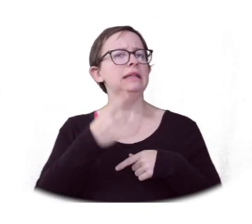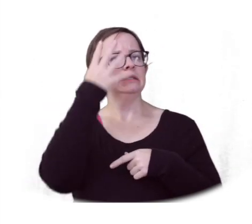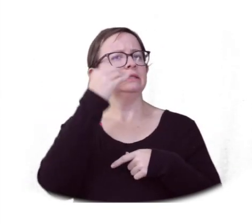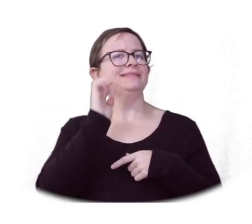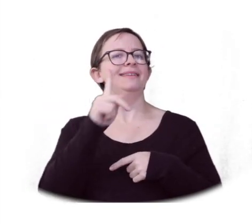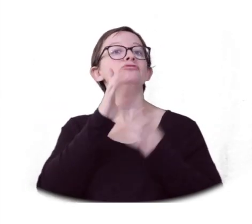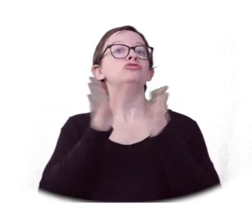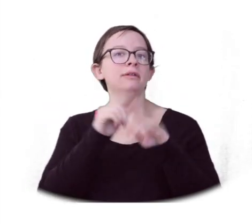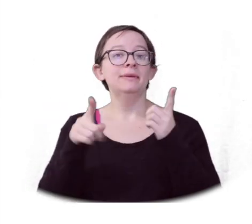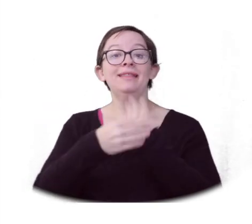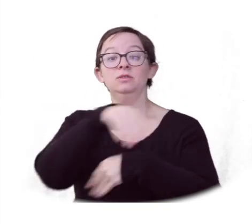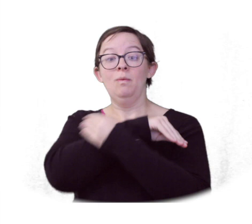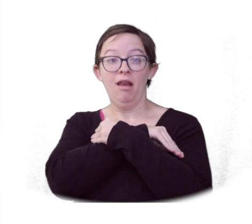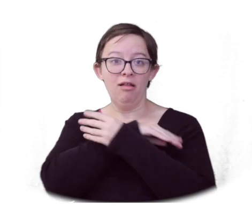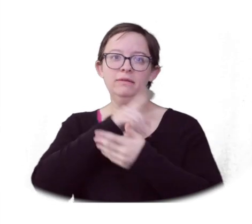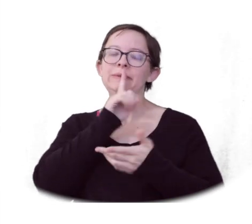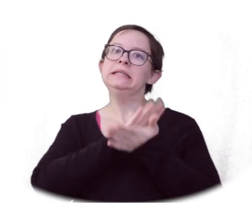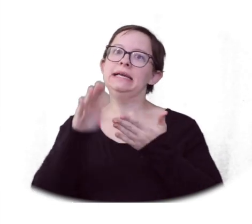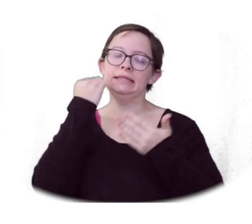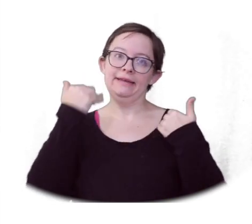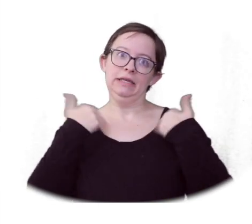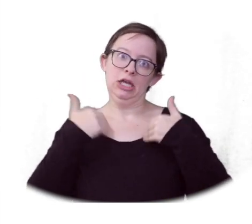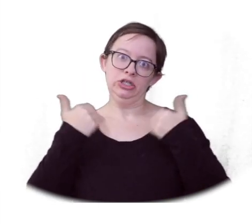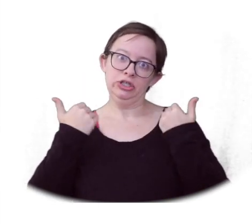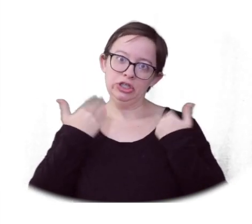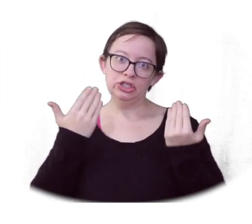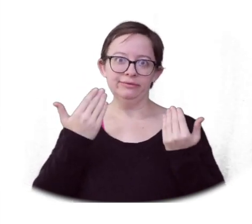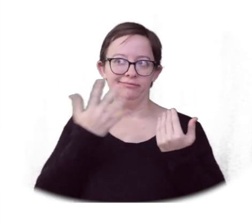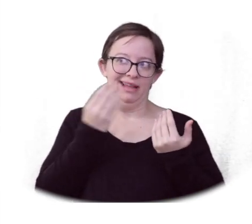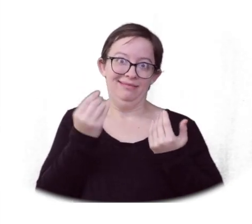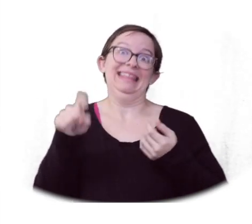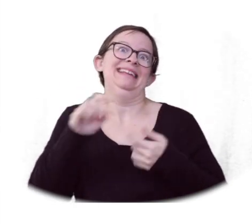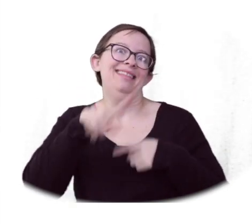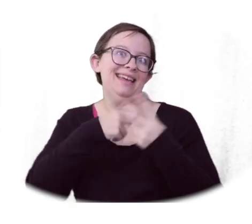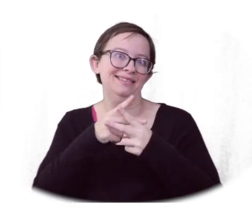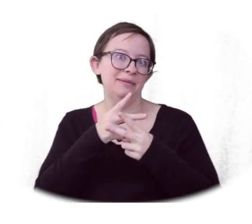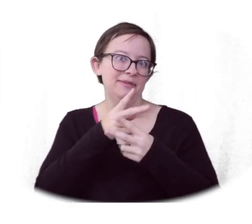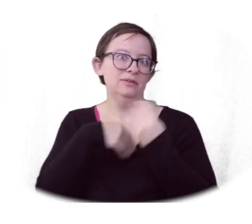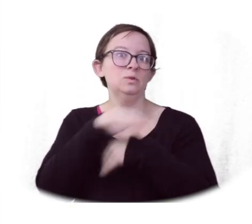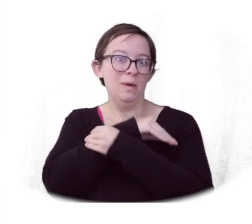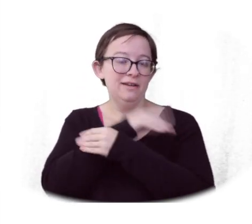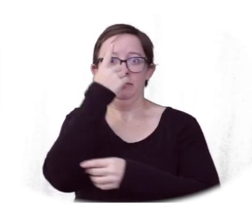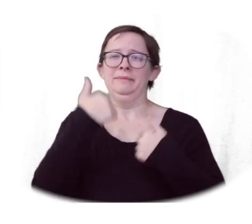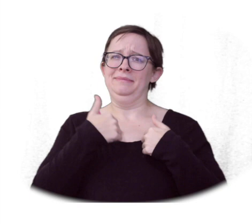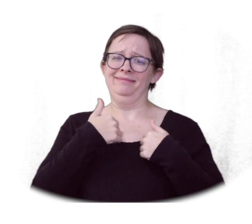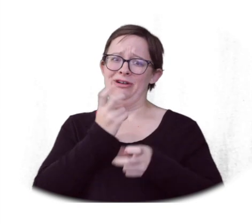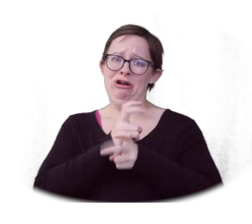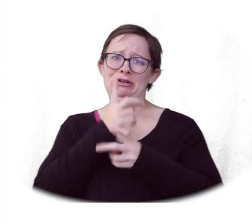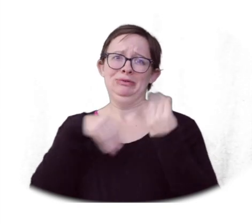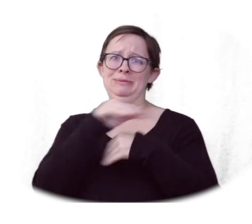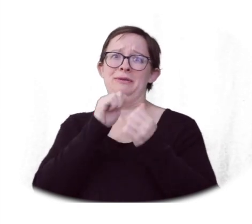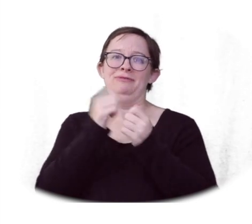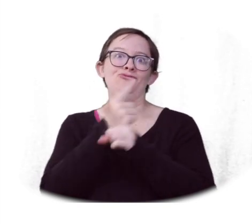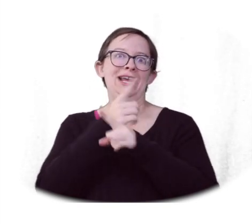these sleep sacks in general, but the swaddle one is really nice when they're much younger and they need that swaddle. For me, it's